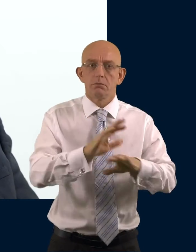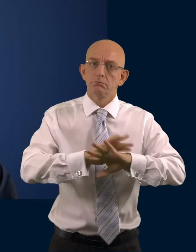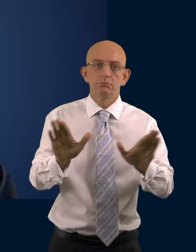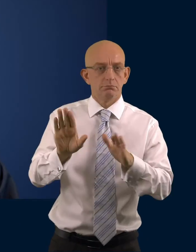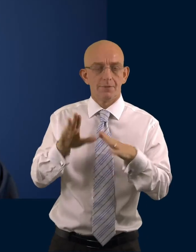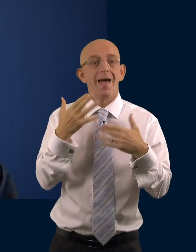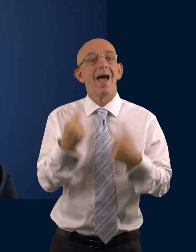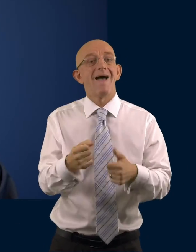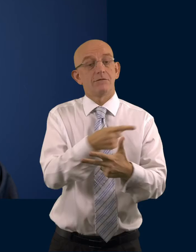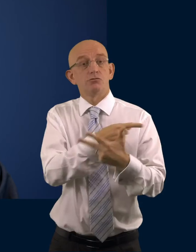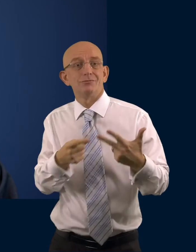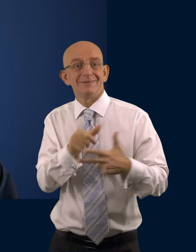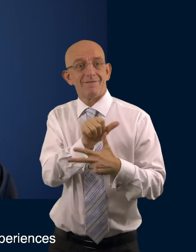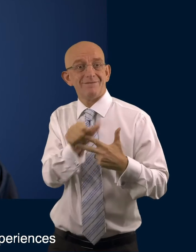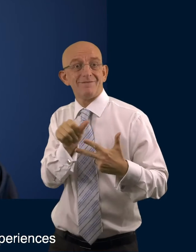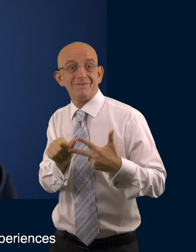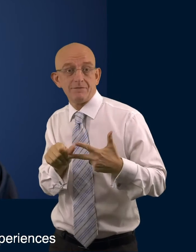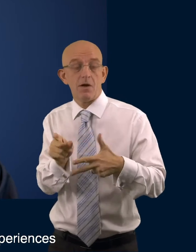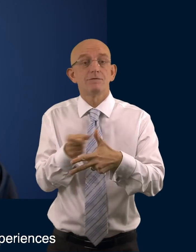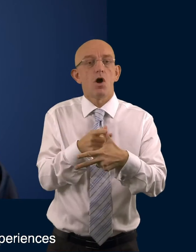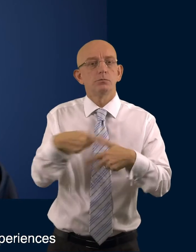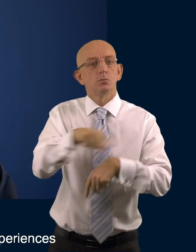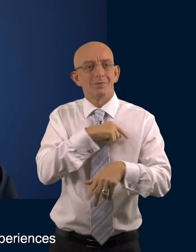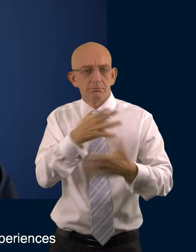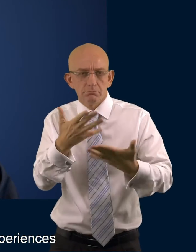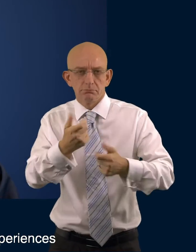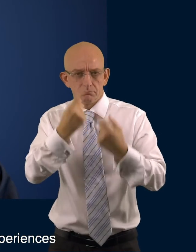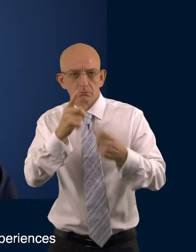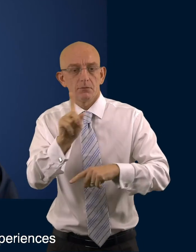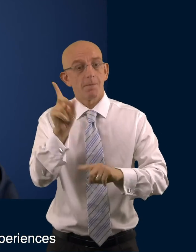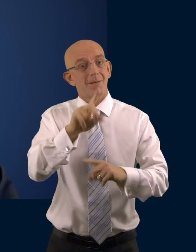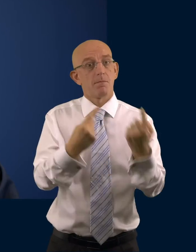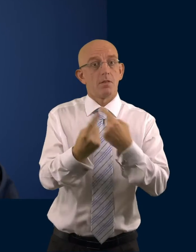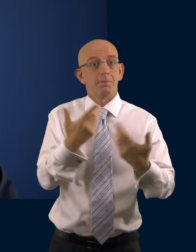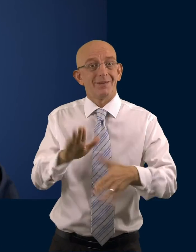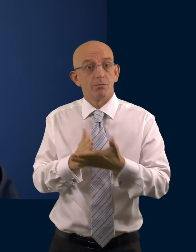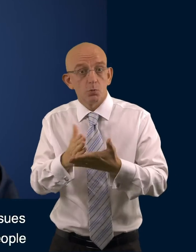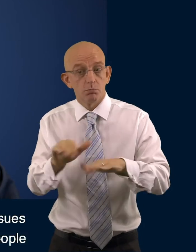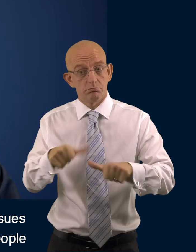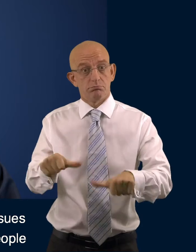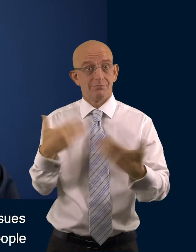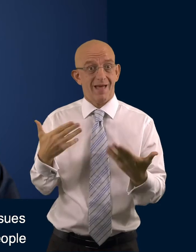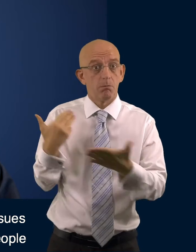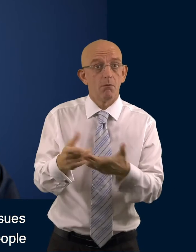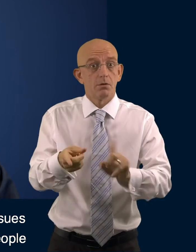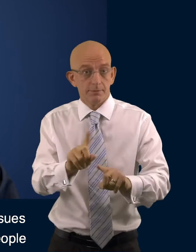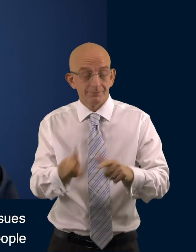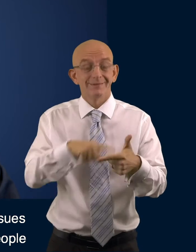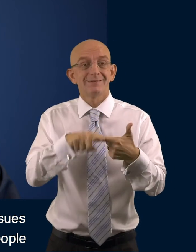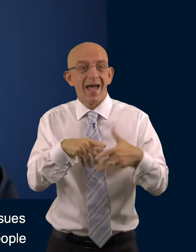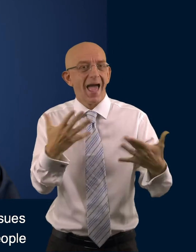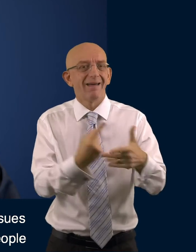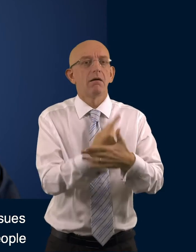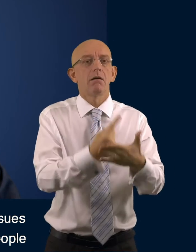way. There are 3 stages in the review. In the first stage, we need to understand people's experiences. How are things just now? In the second stage, we